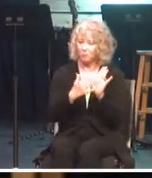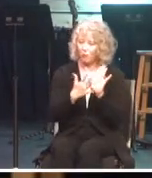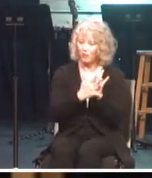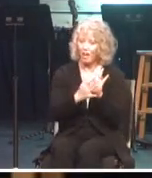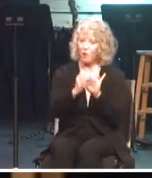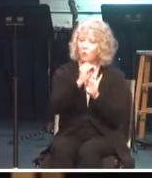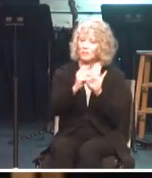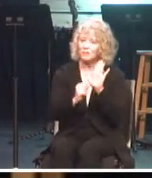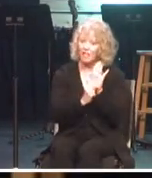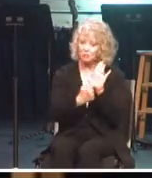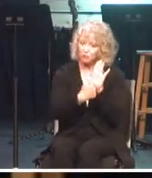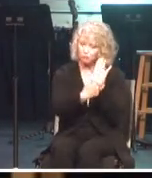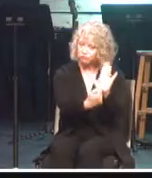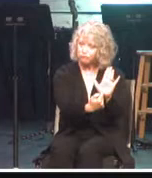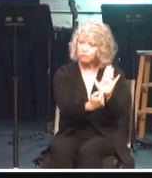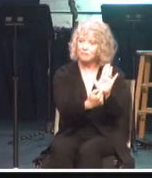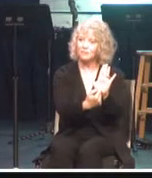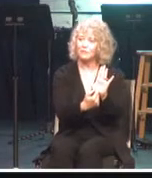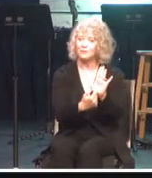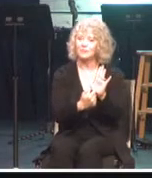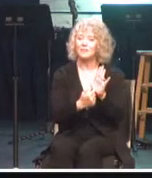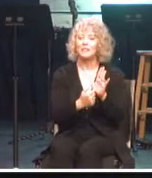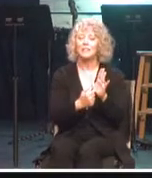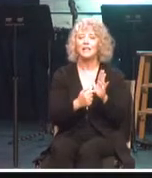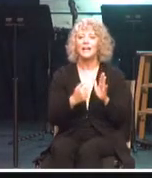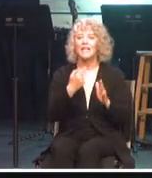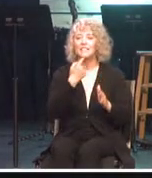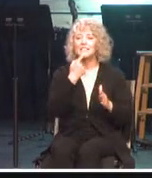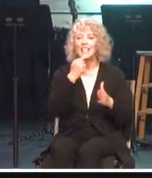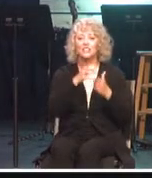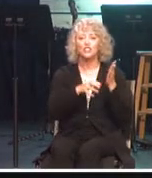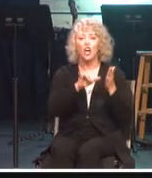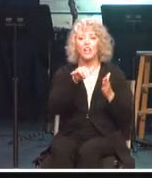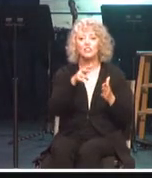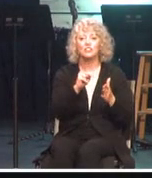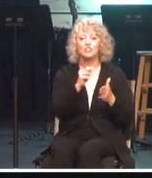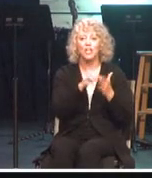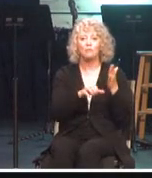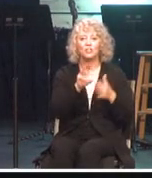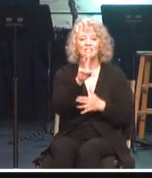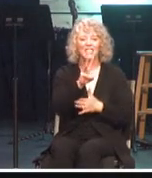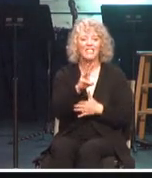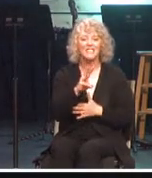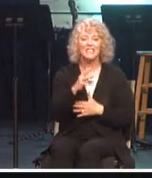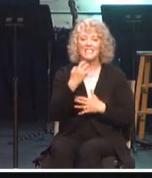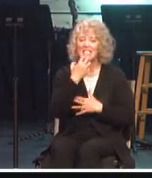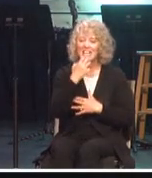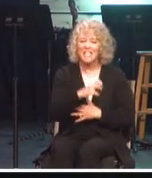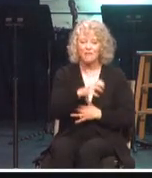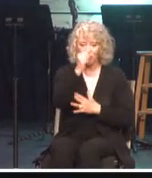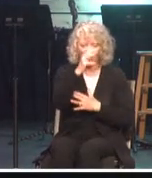Genesis chapter 6, the wickedness of man was great on the earth,